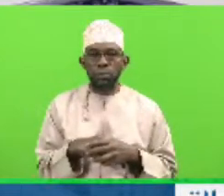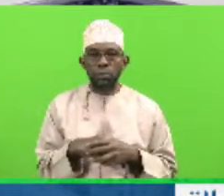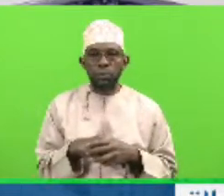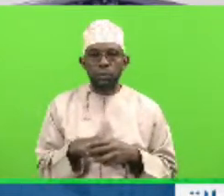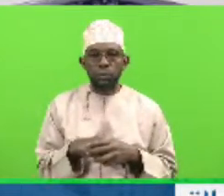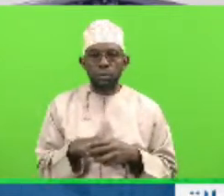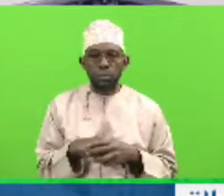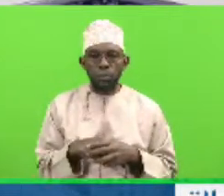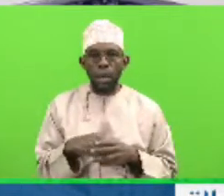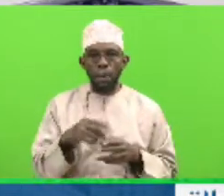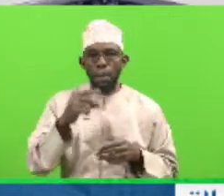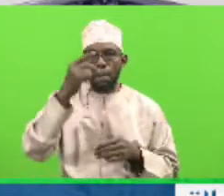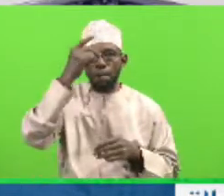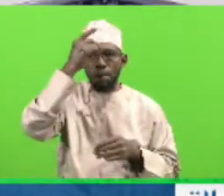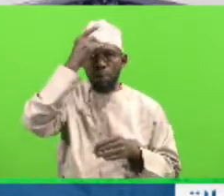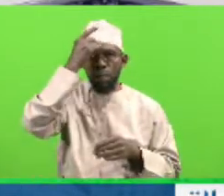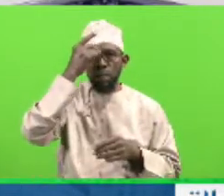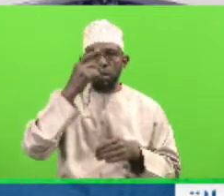That parents,